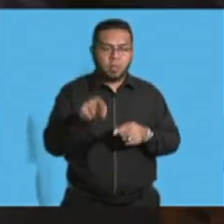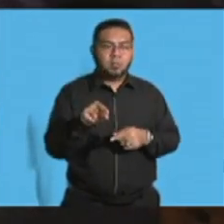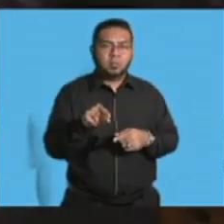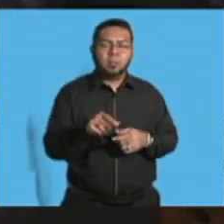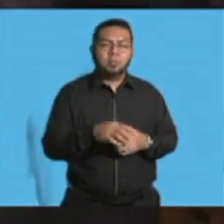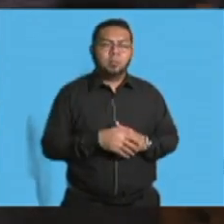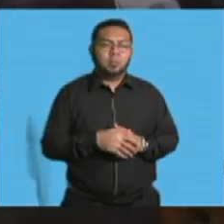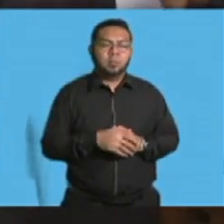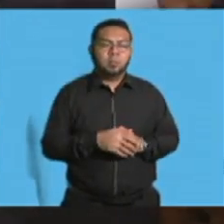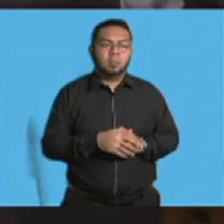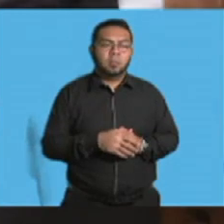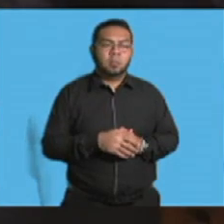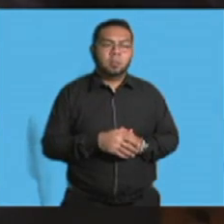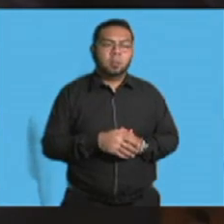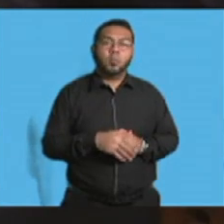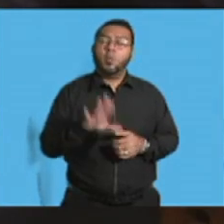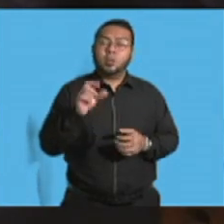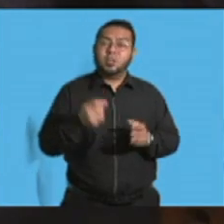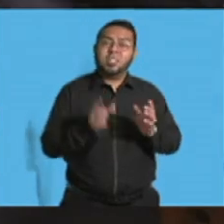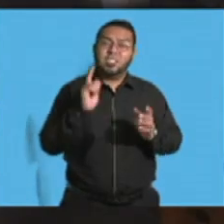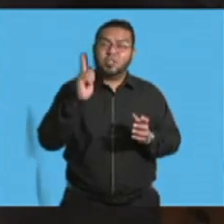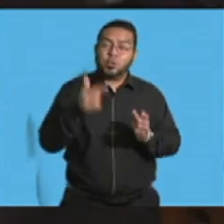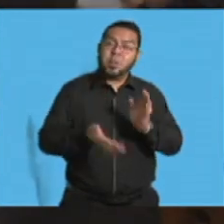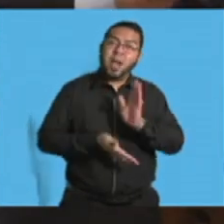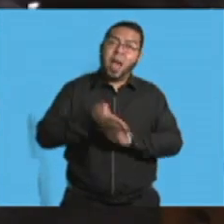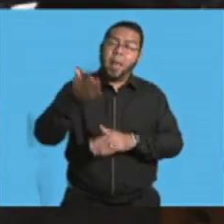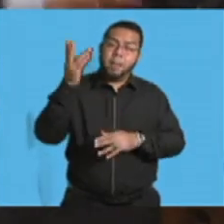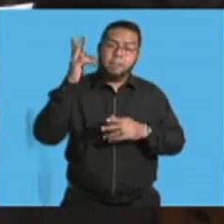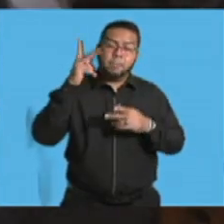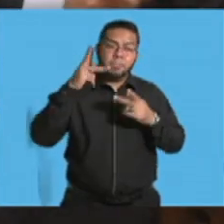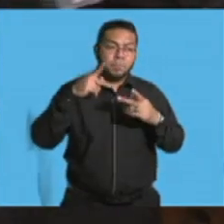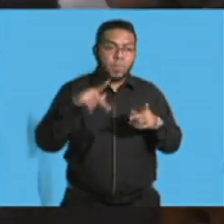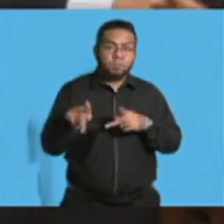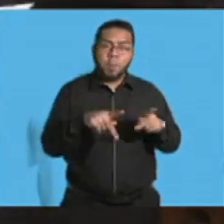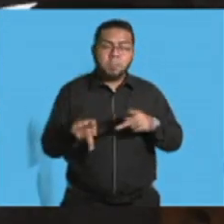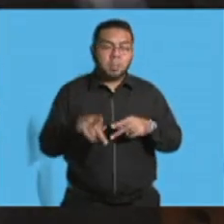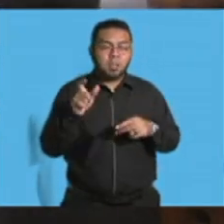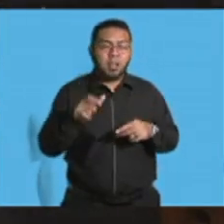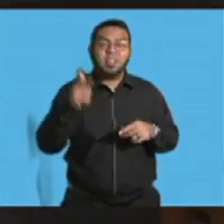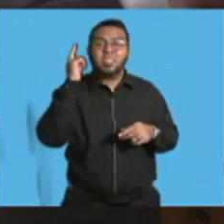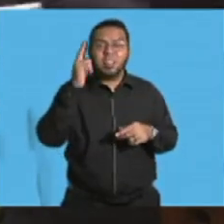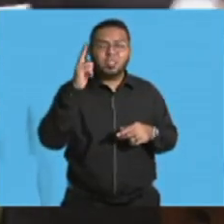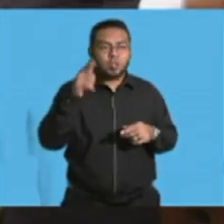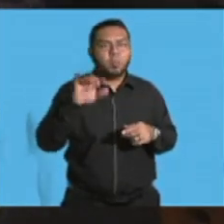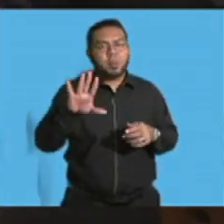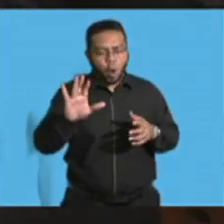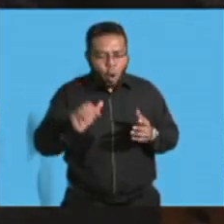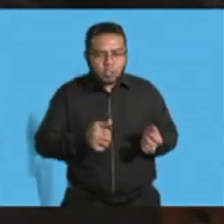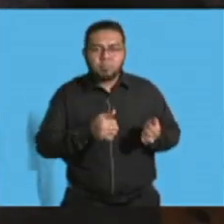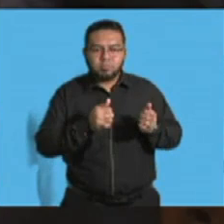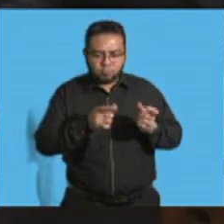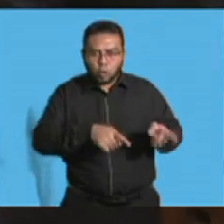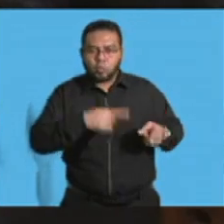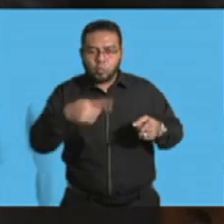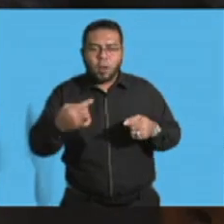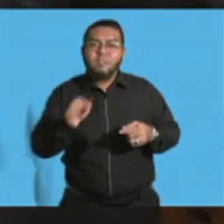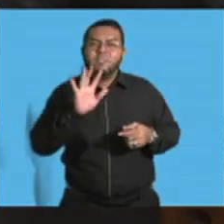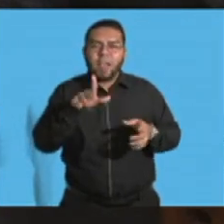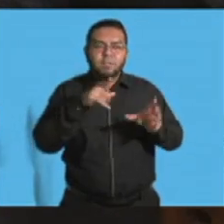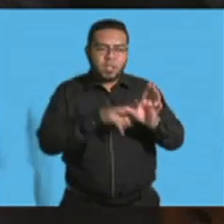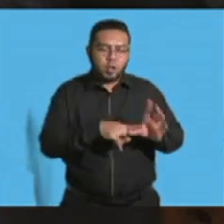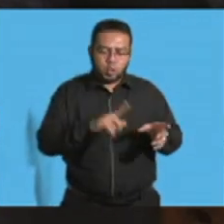allow for that. We want teachers to be high performers. We have continuously said that teachers' contracts will be automatically renewed every 5